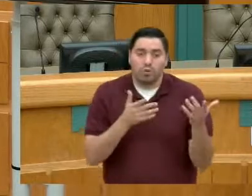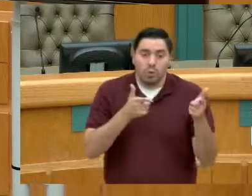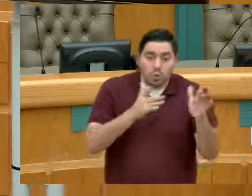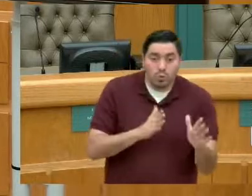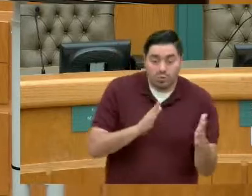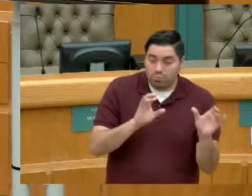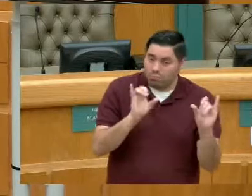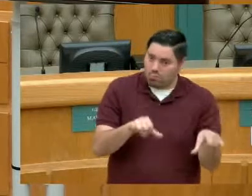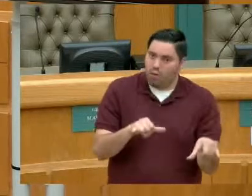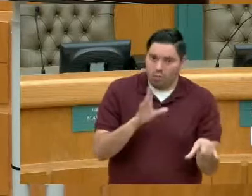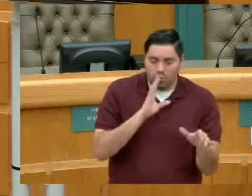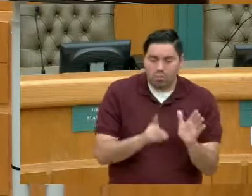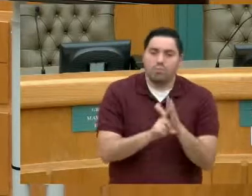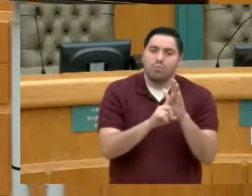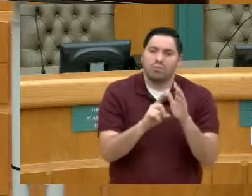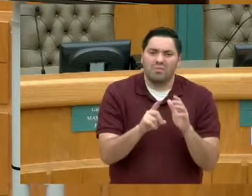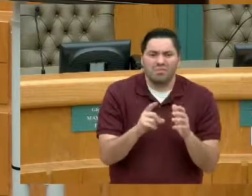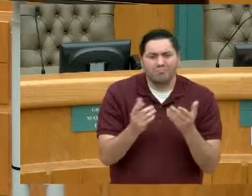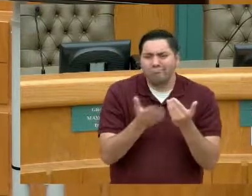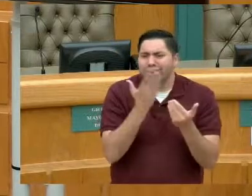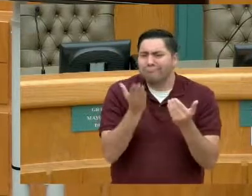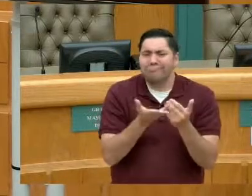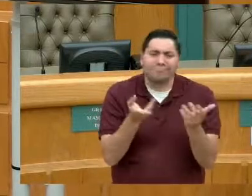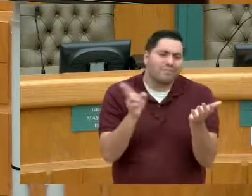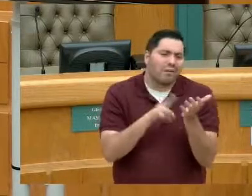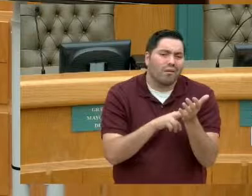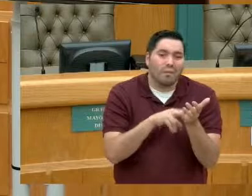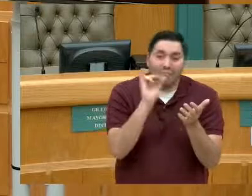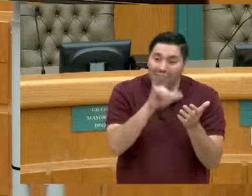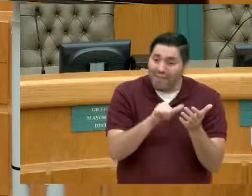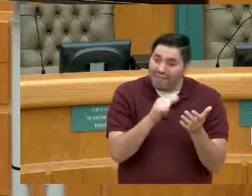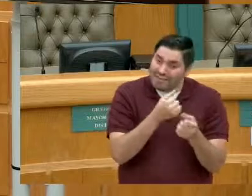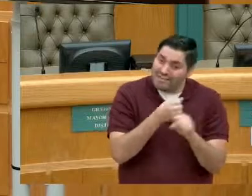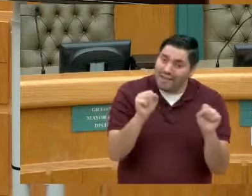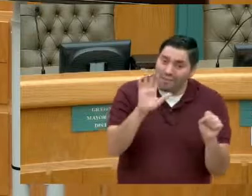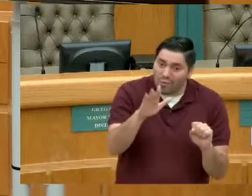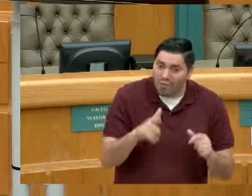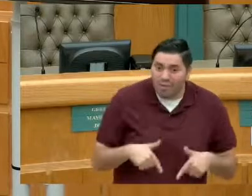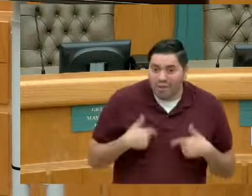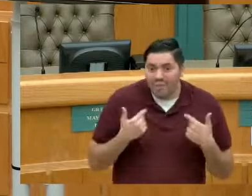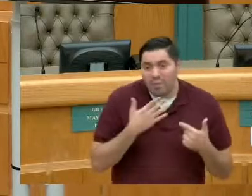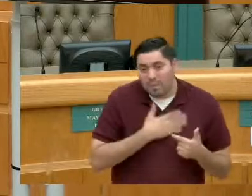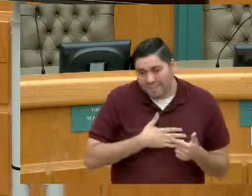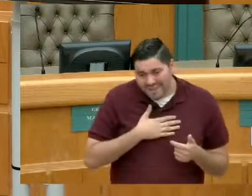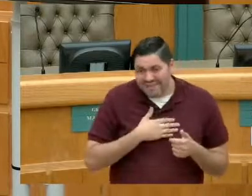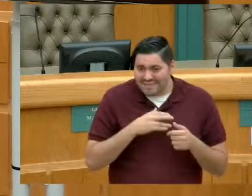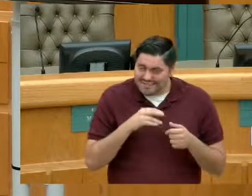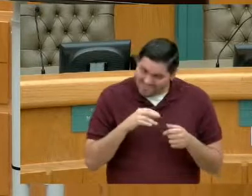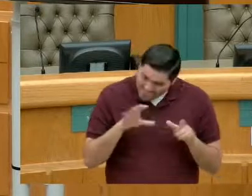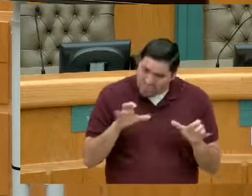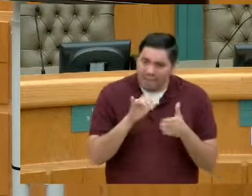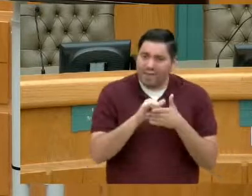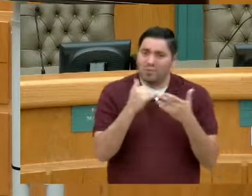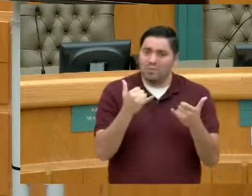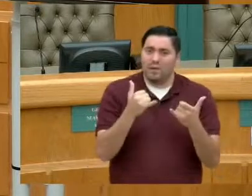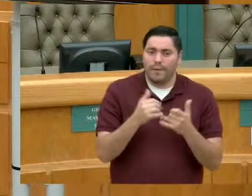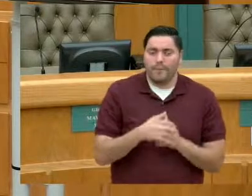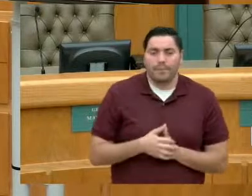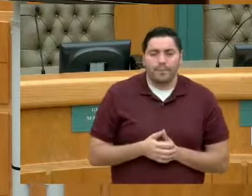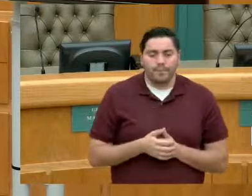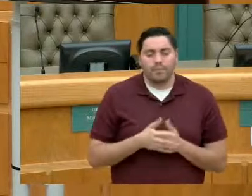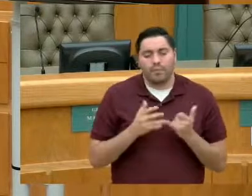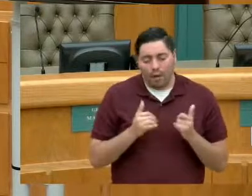and the information could save your life. So please do this today. Now, I'd like to pivot to